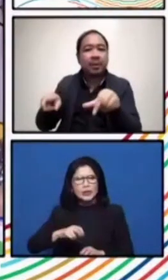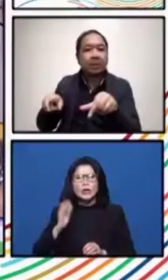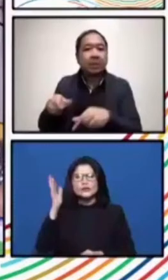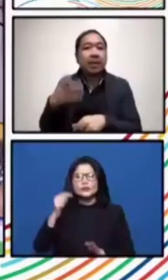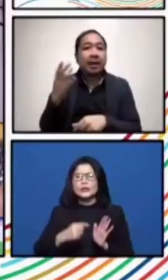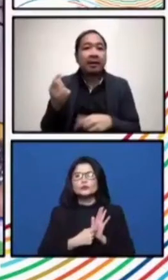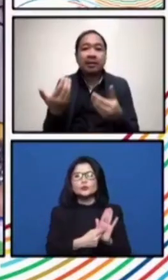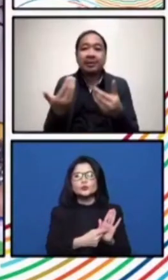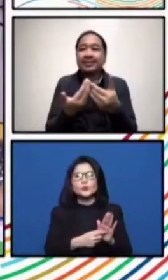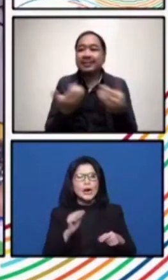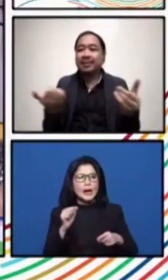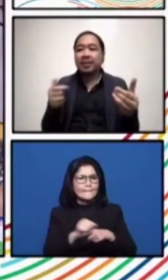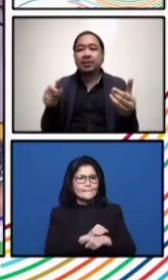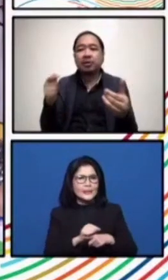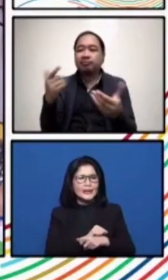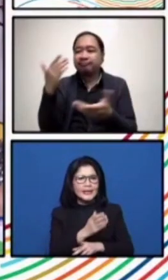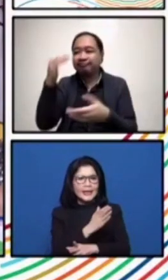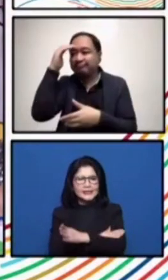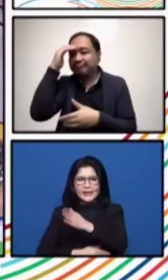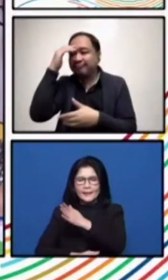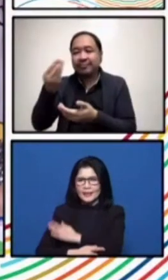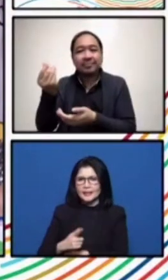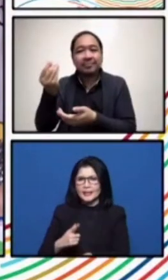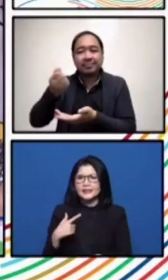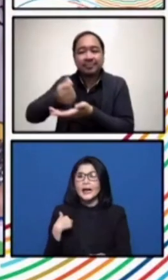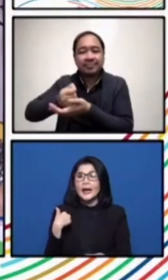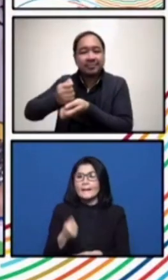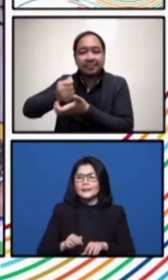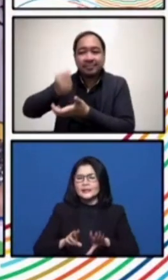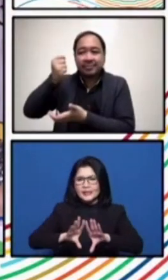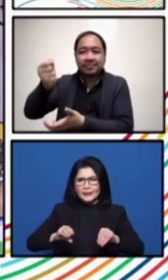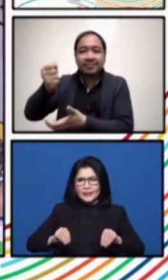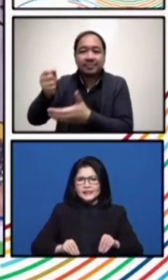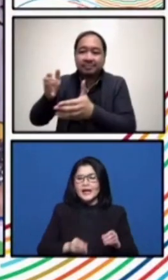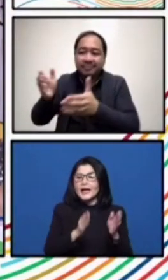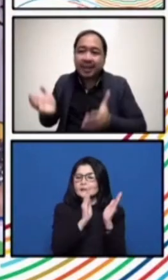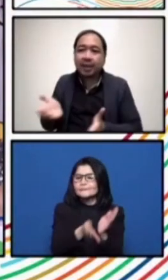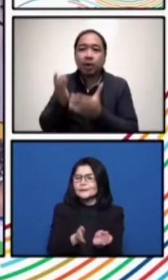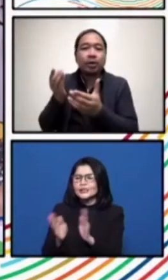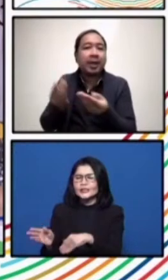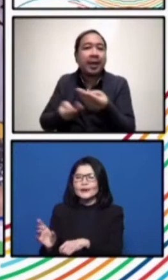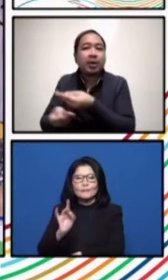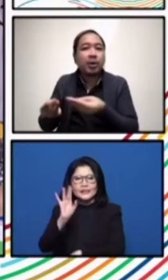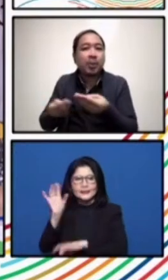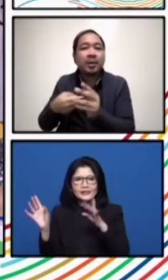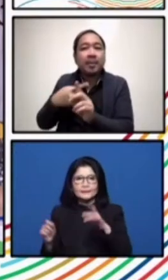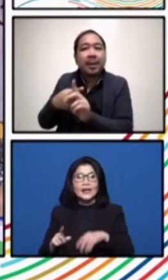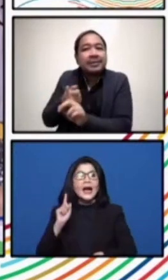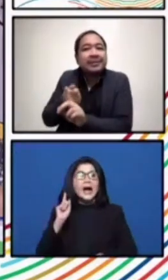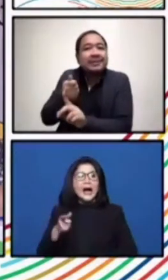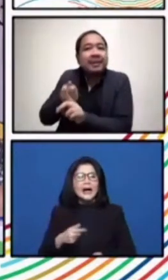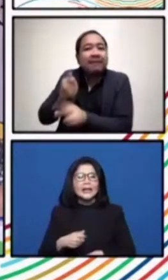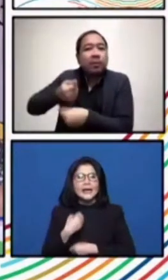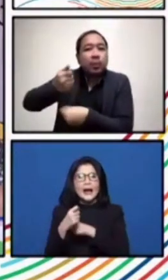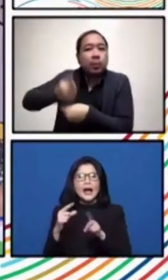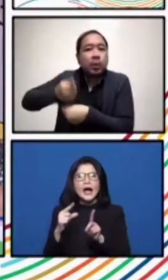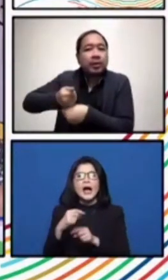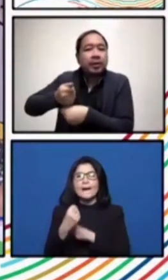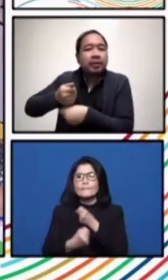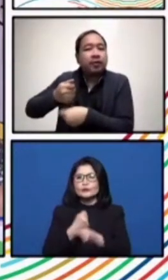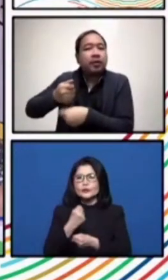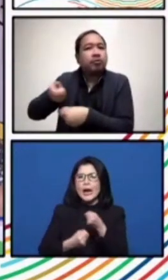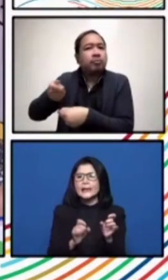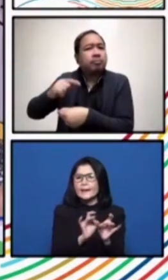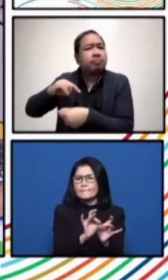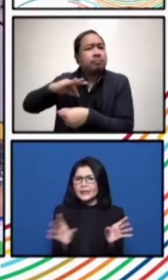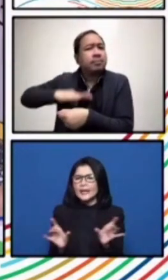Corporation to channelize funds for promoting Economic Development activities and self-employment opportunities for the benefit